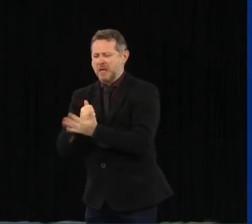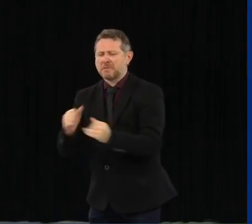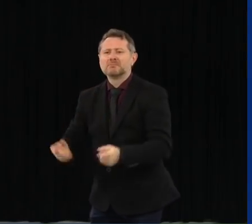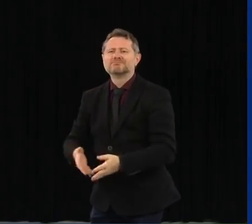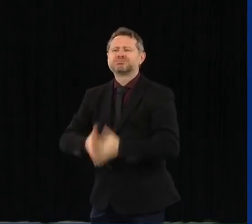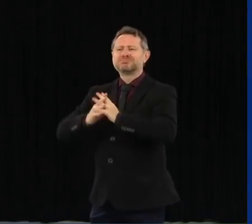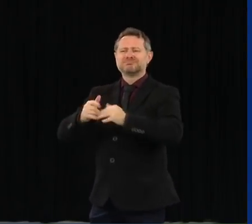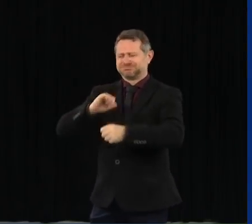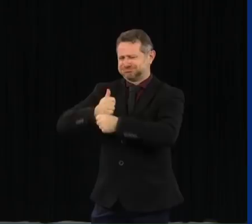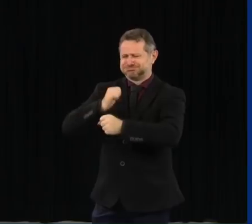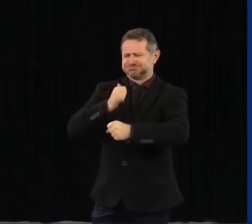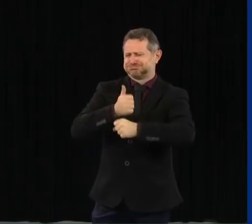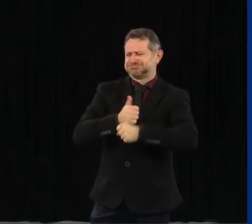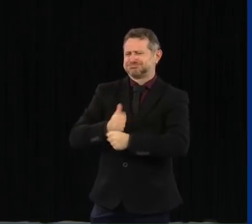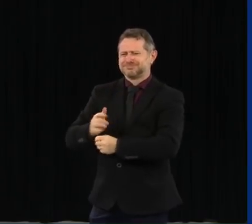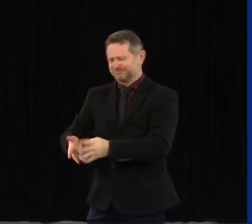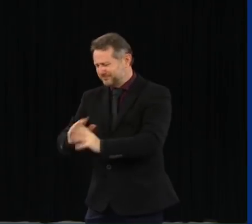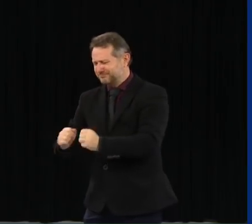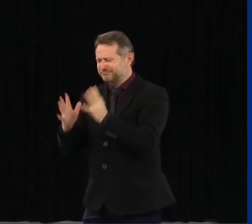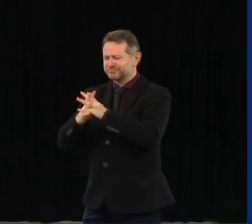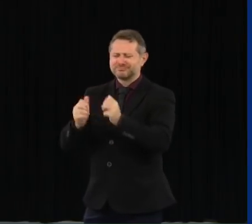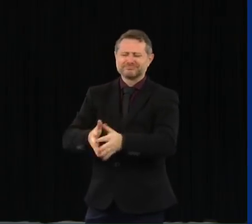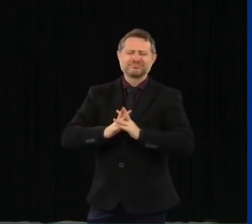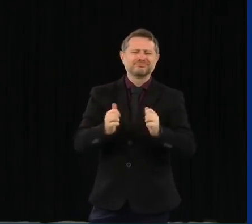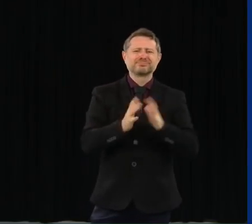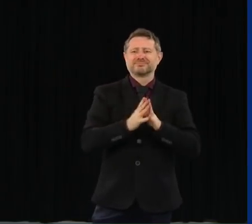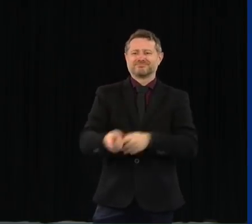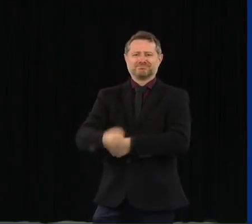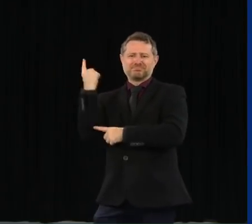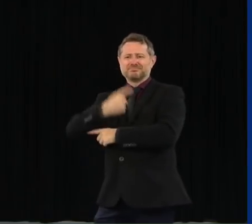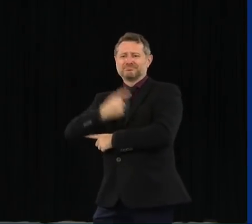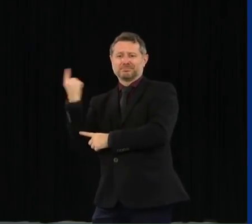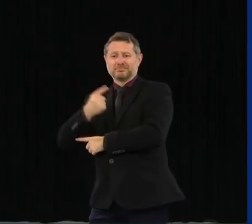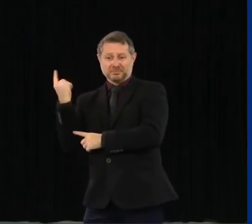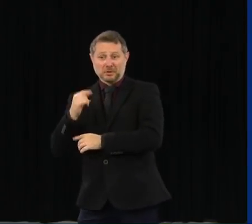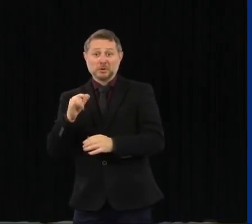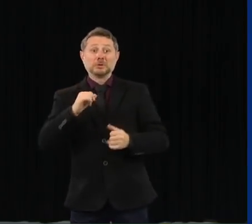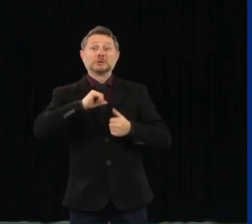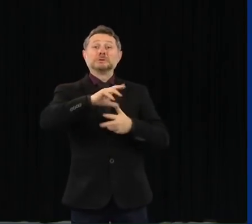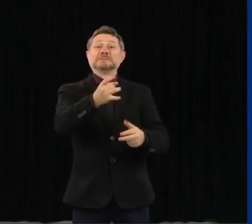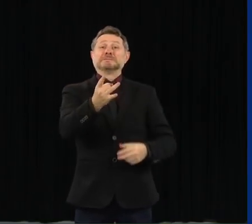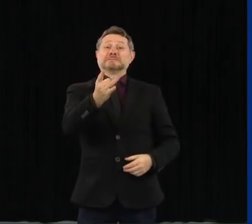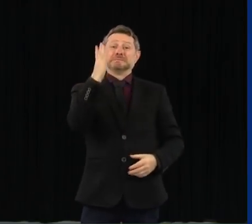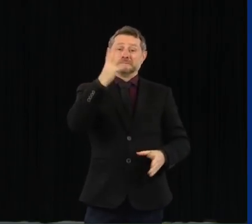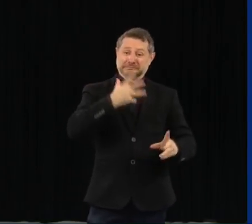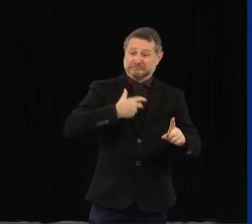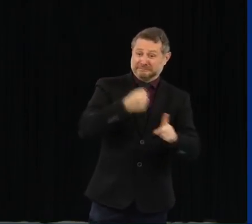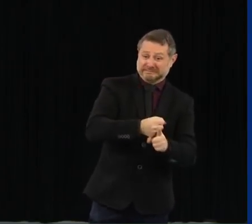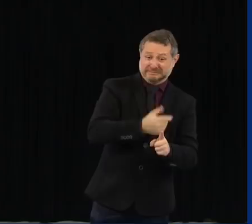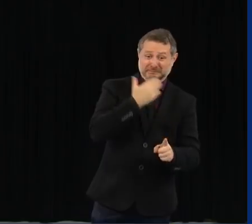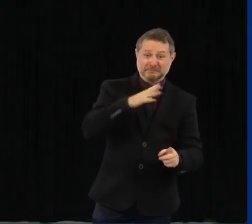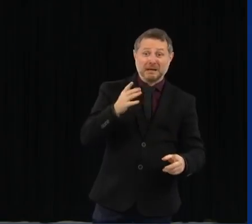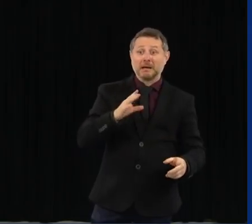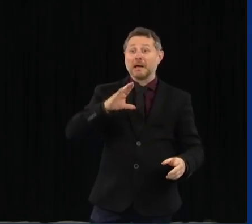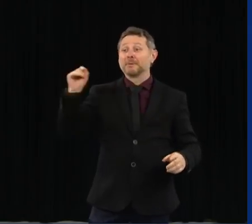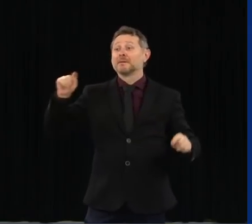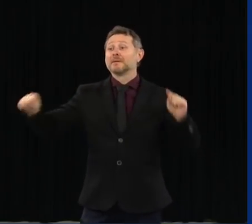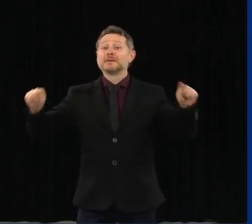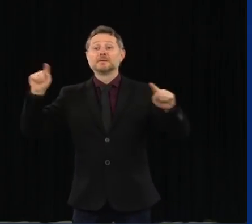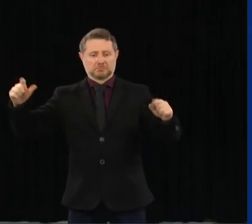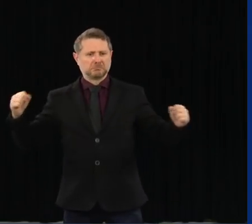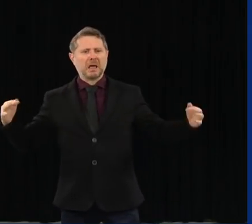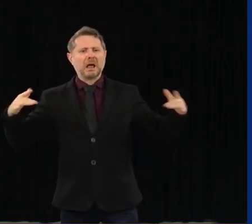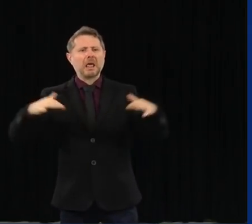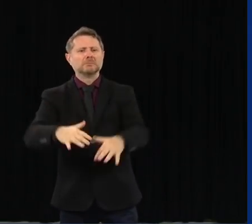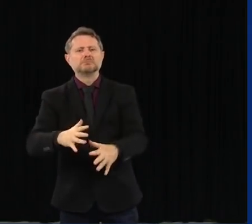Personnel, etc. When Puerto Rico got into trouble, what did we do? Con Edison, New York,